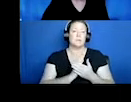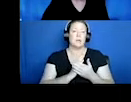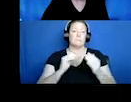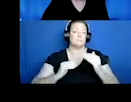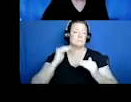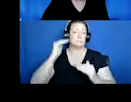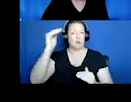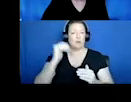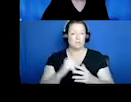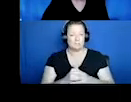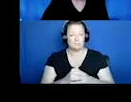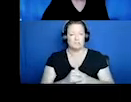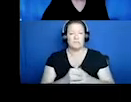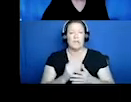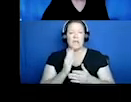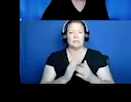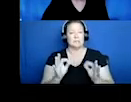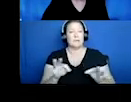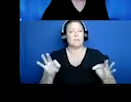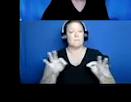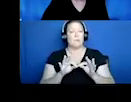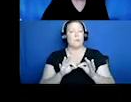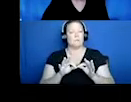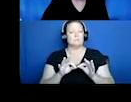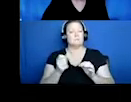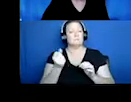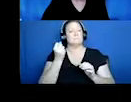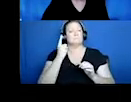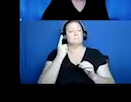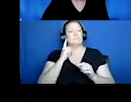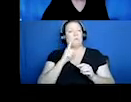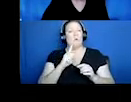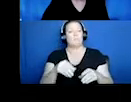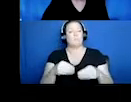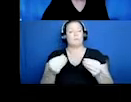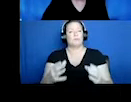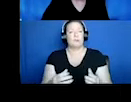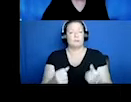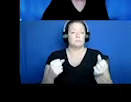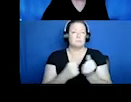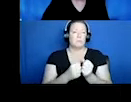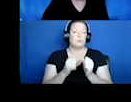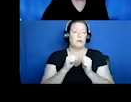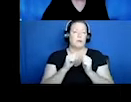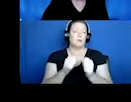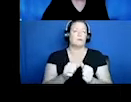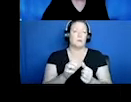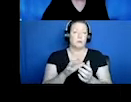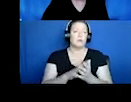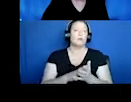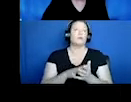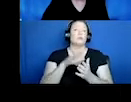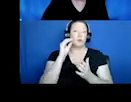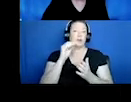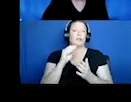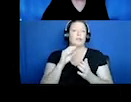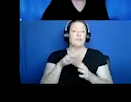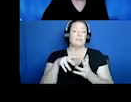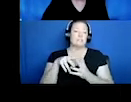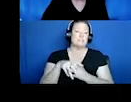disparities, and some key takeaways for providers in supporting the ongoing learning of Indigenous determinants of